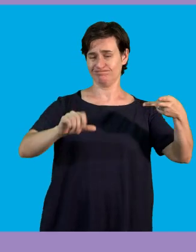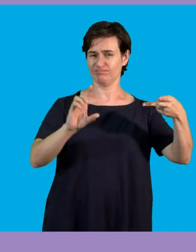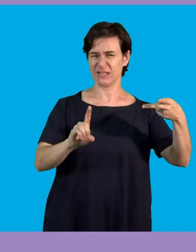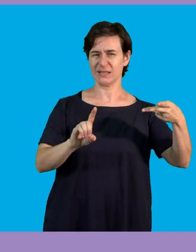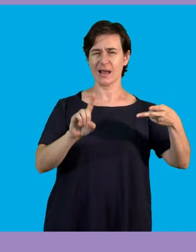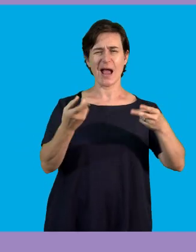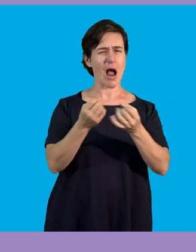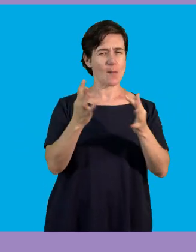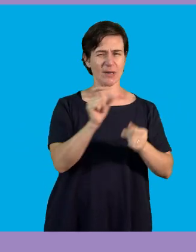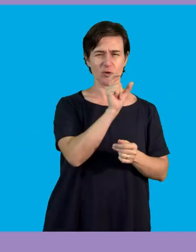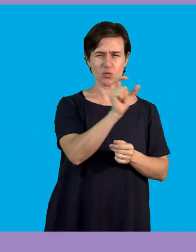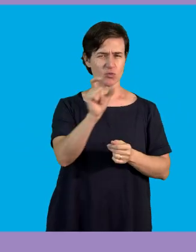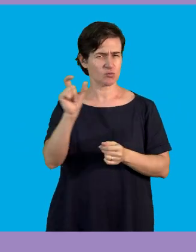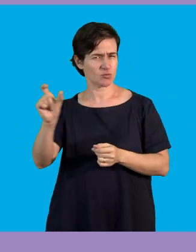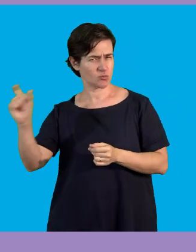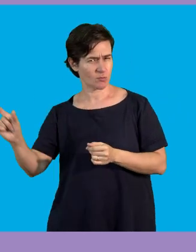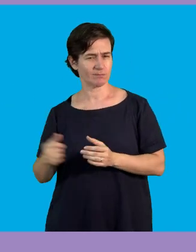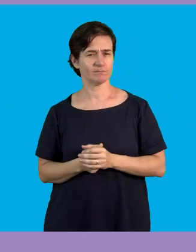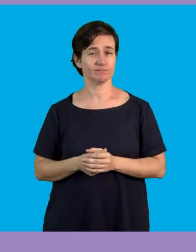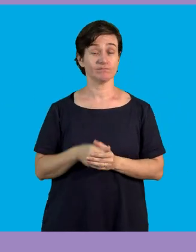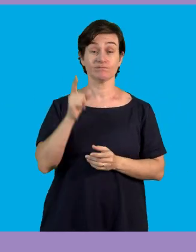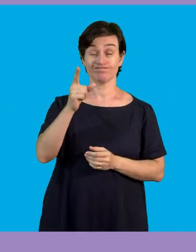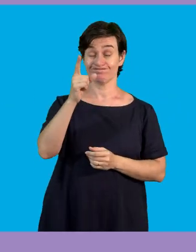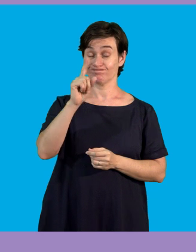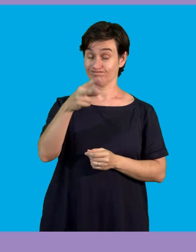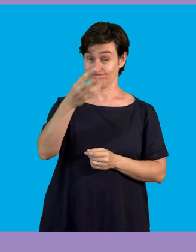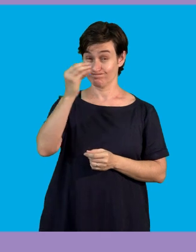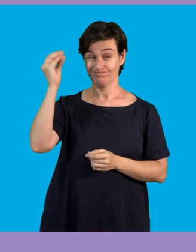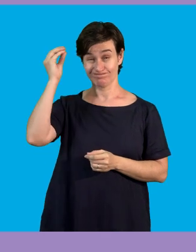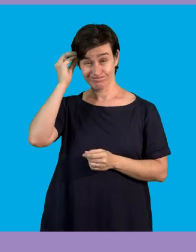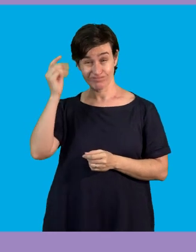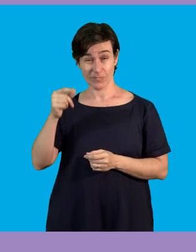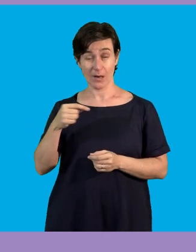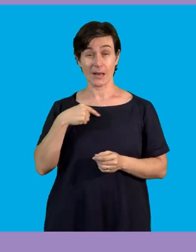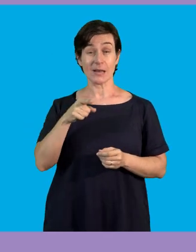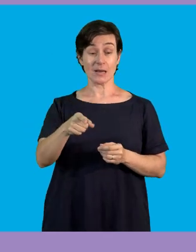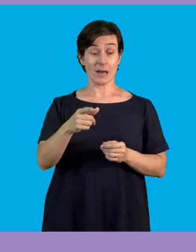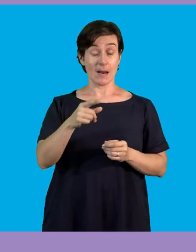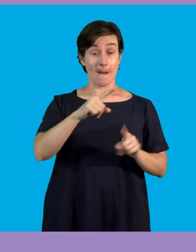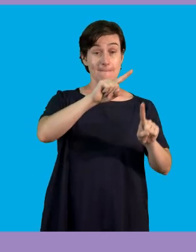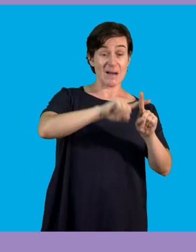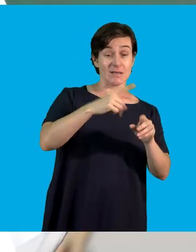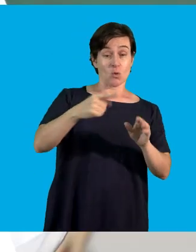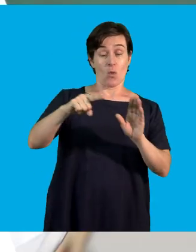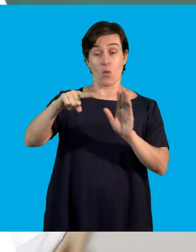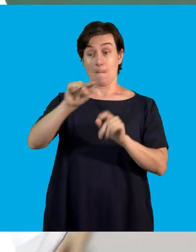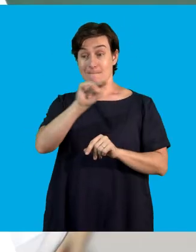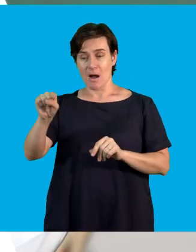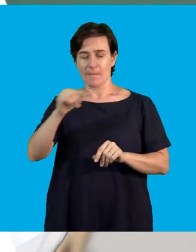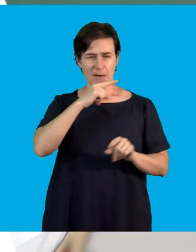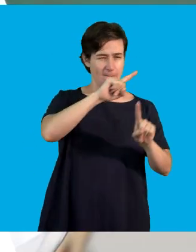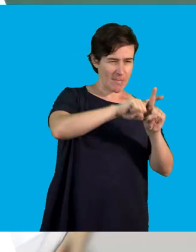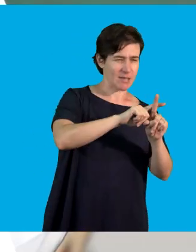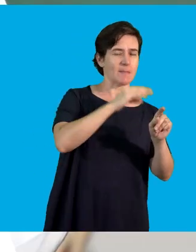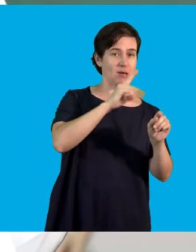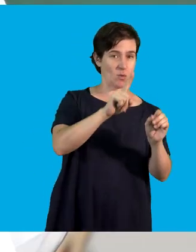How many terms does the expression have? There's one term. Remember, we count terms as separated by plus